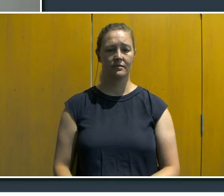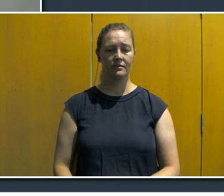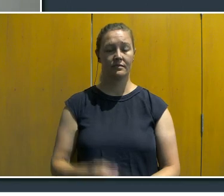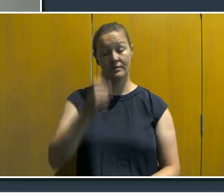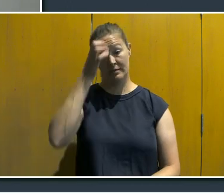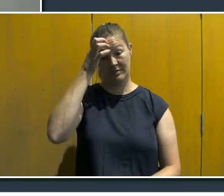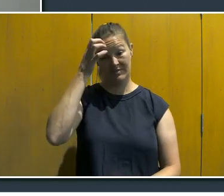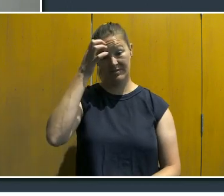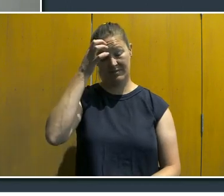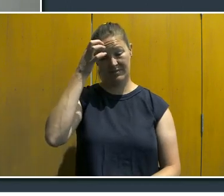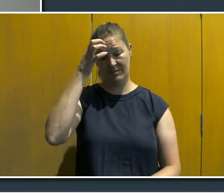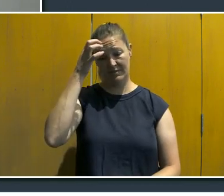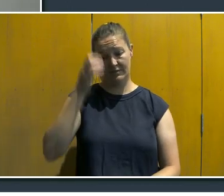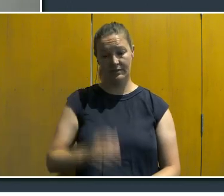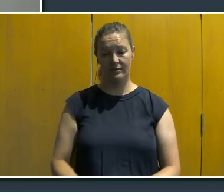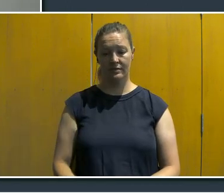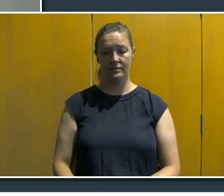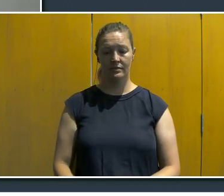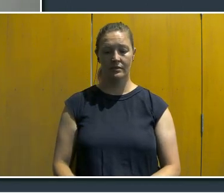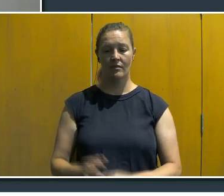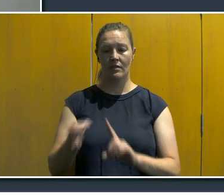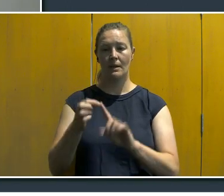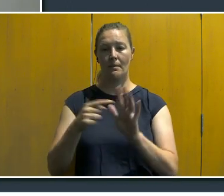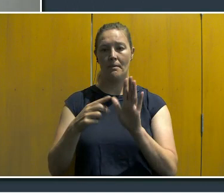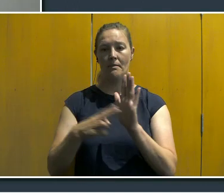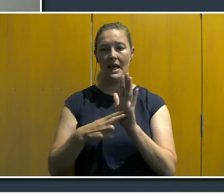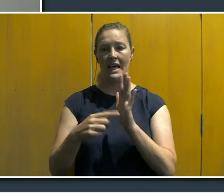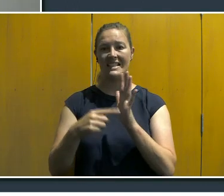With regards to the proposed pan tax,